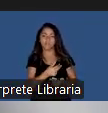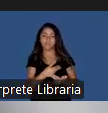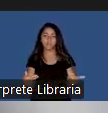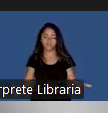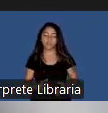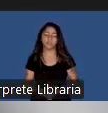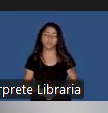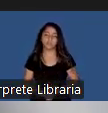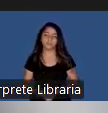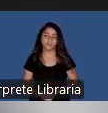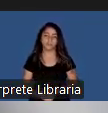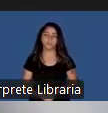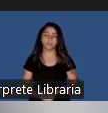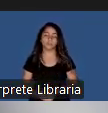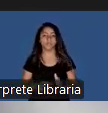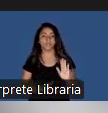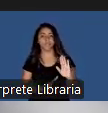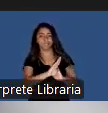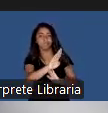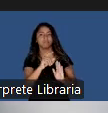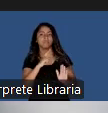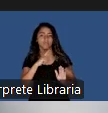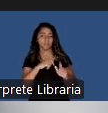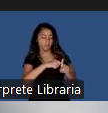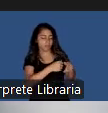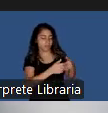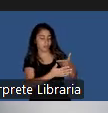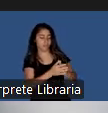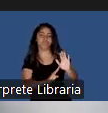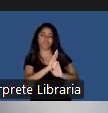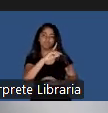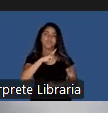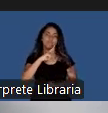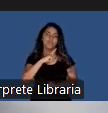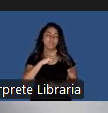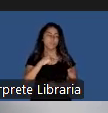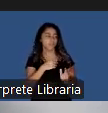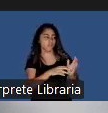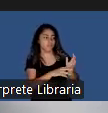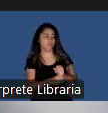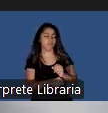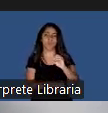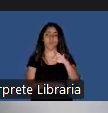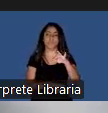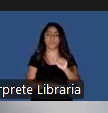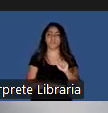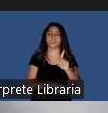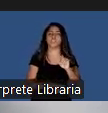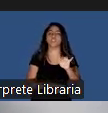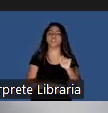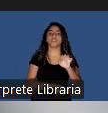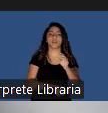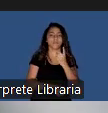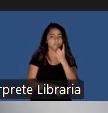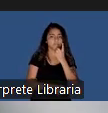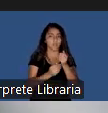at the same growth pace that we've been having in the past few months, with an increase in open digital accounts